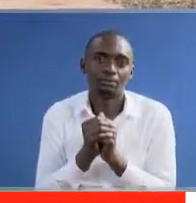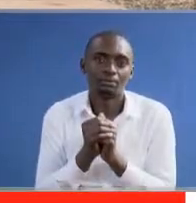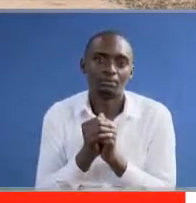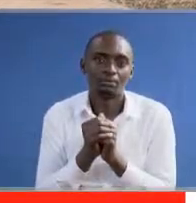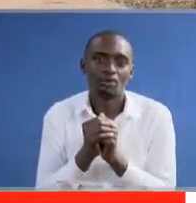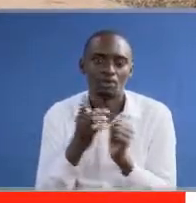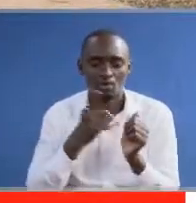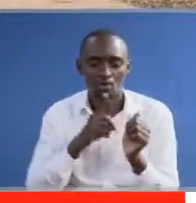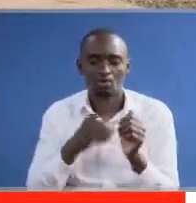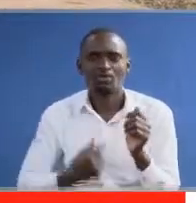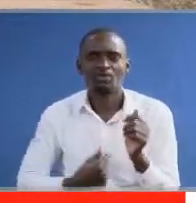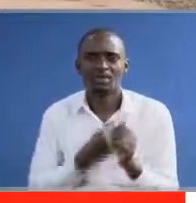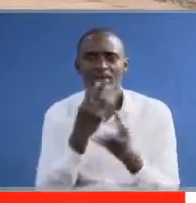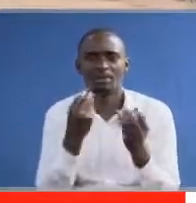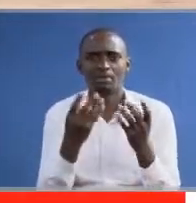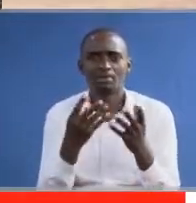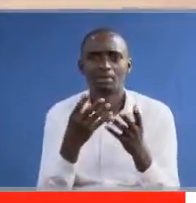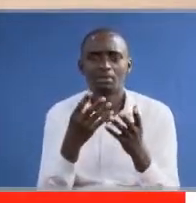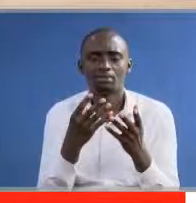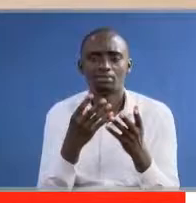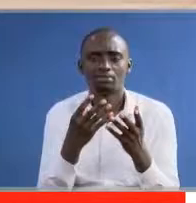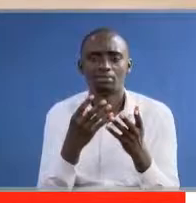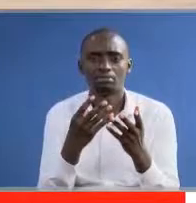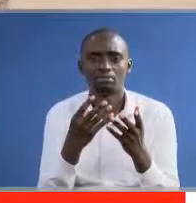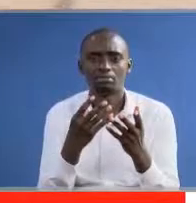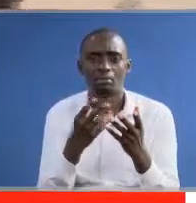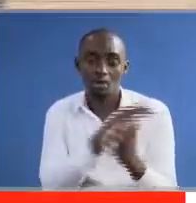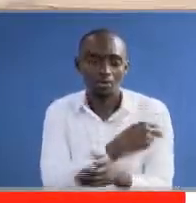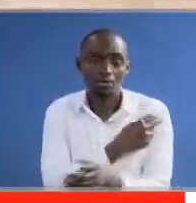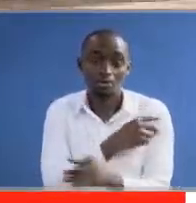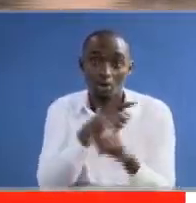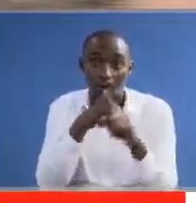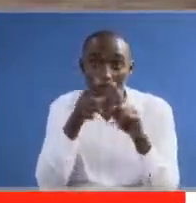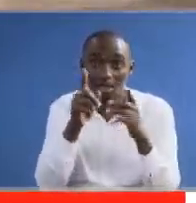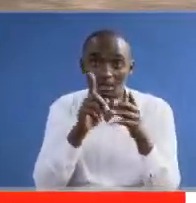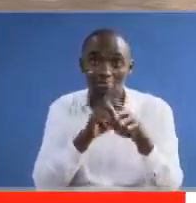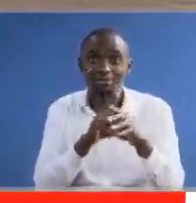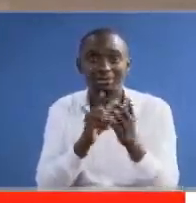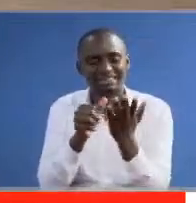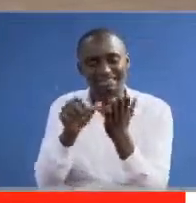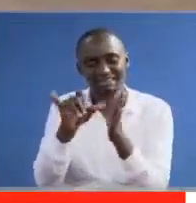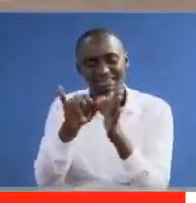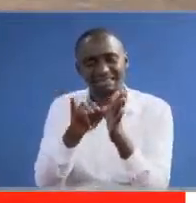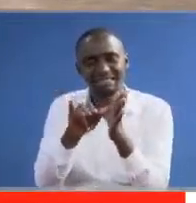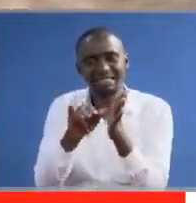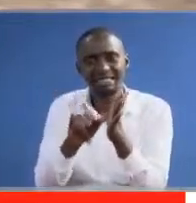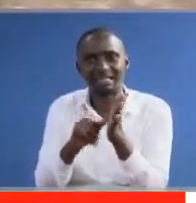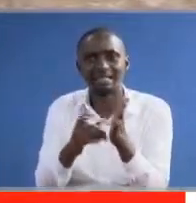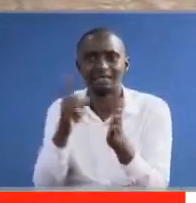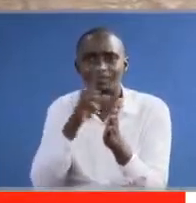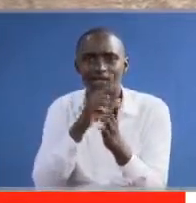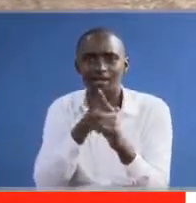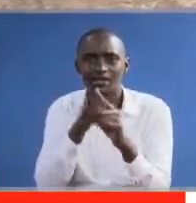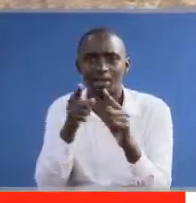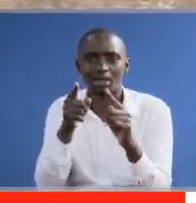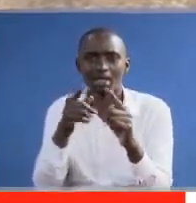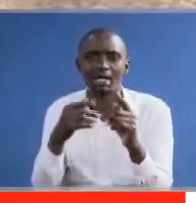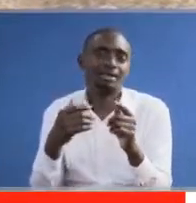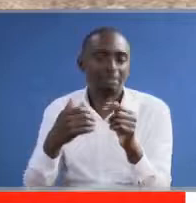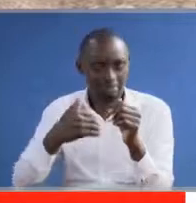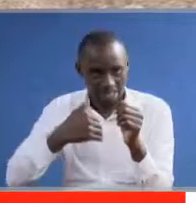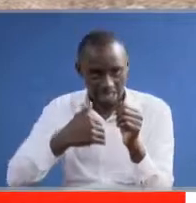She visited several hospitals, but despite the very many surgeries she underwent, she ended up having